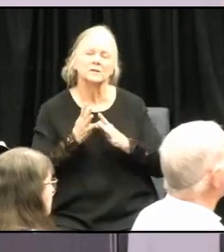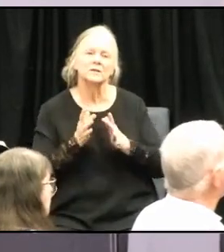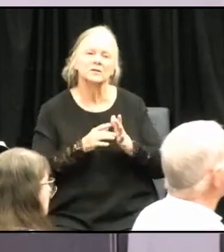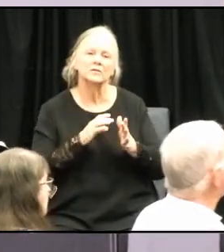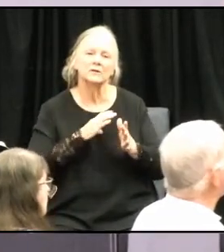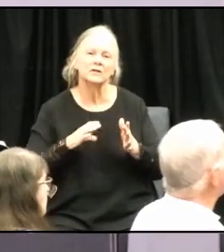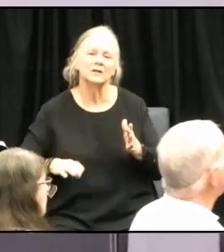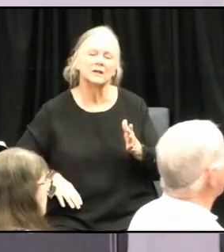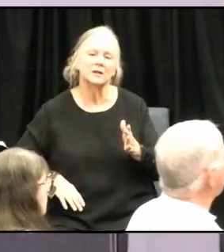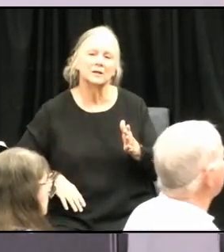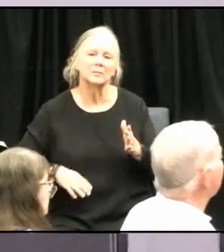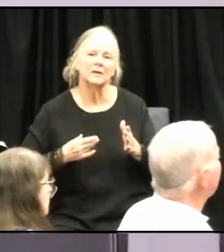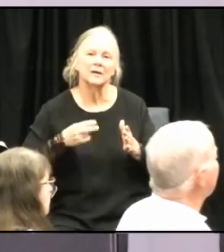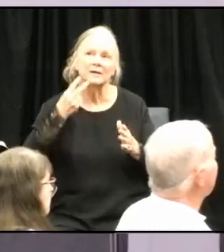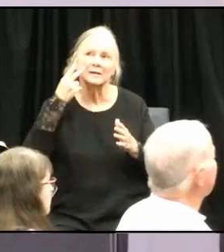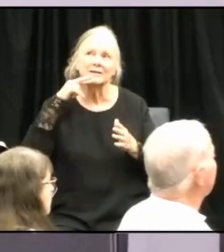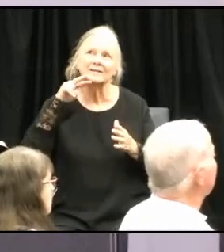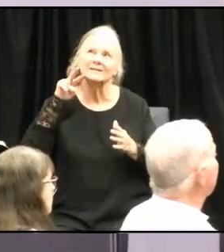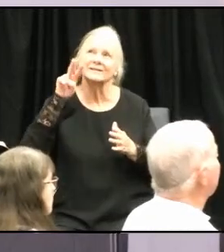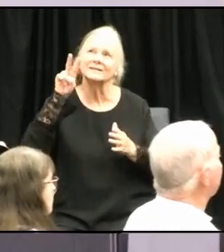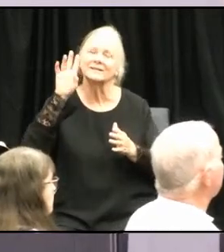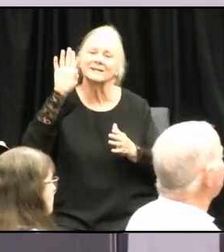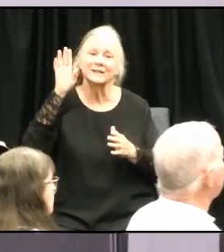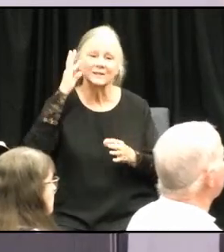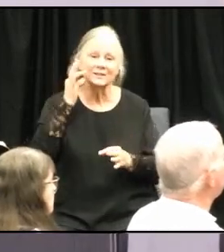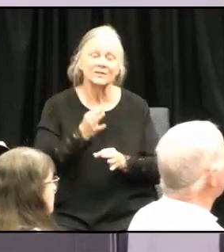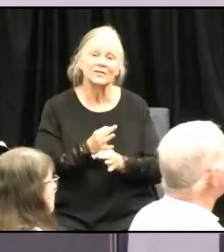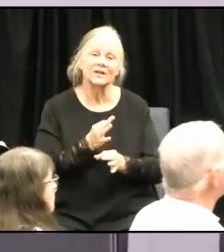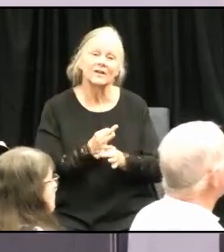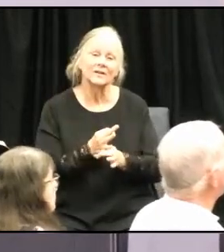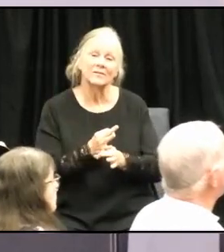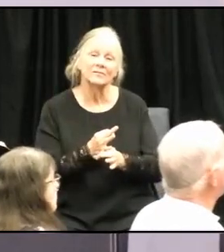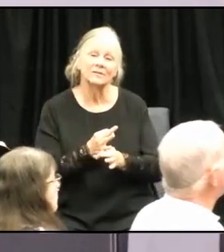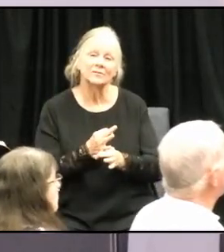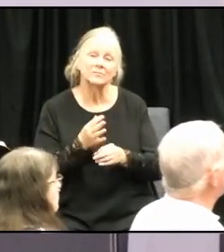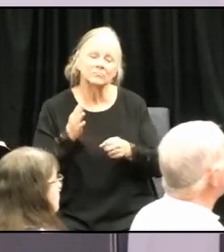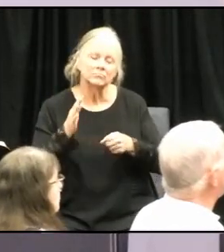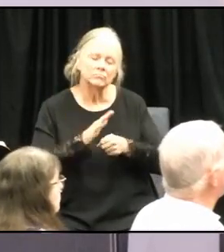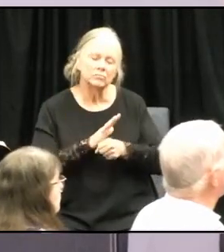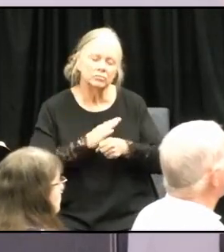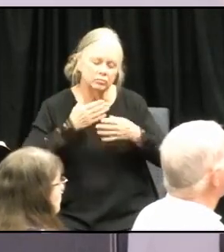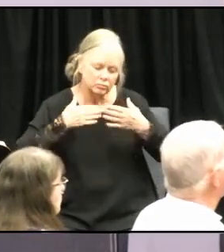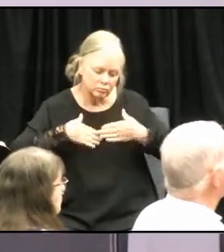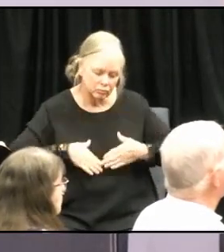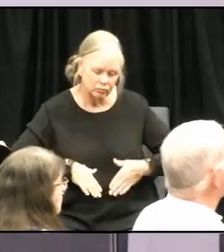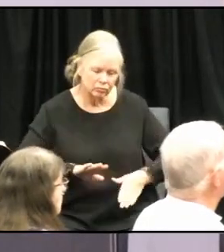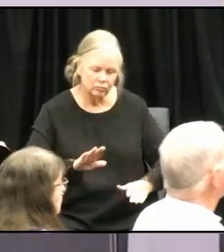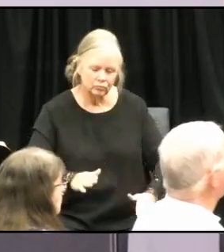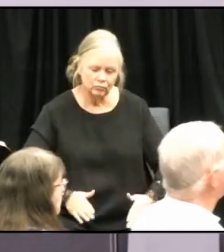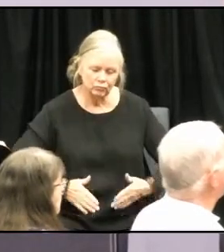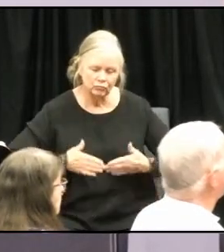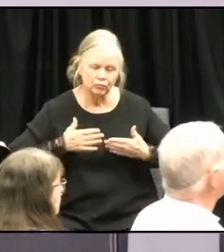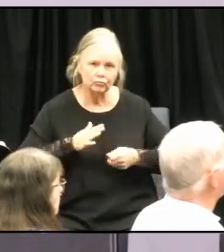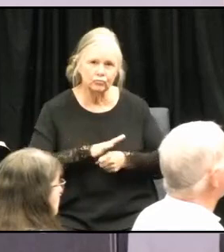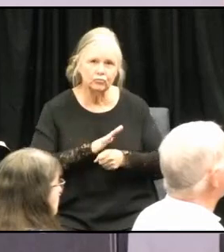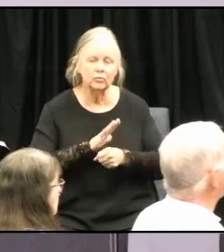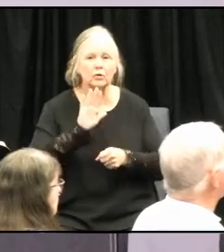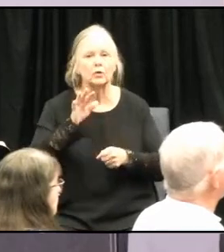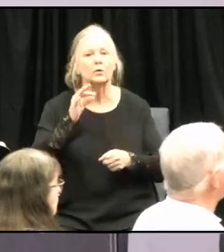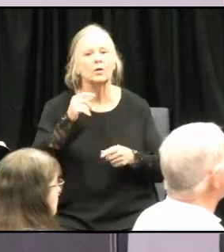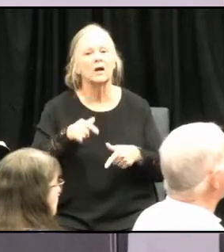and see His faithfulness begin to fill your life and lead you, guide you in every